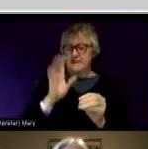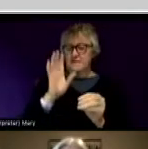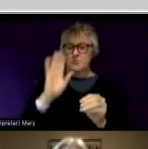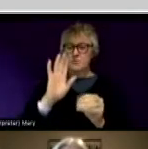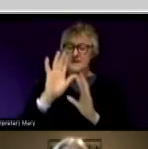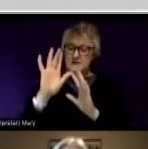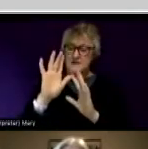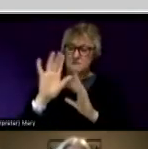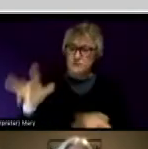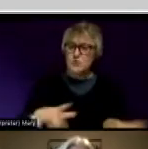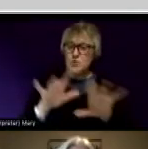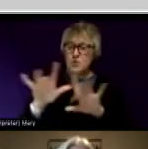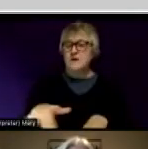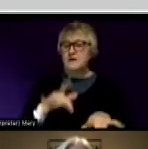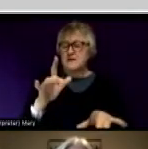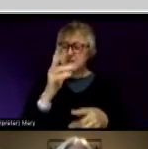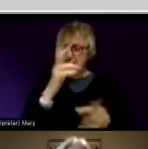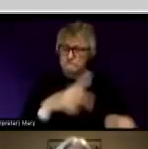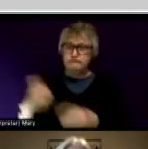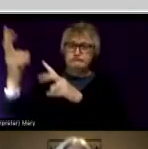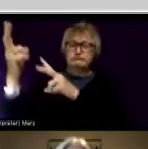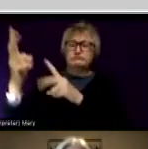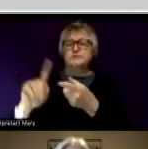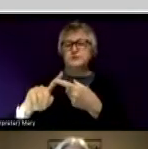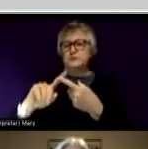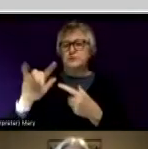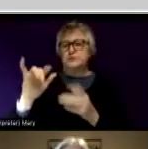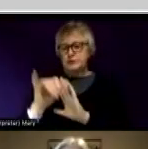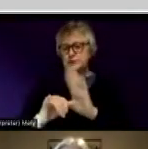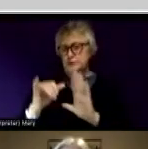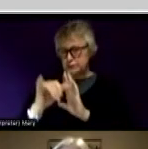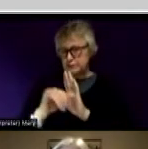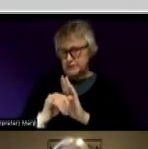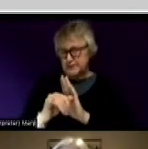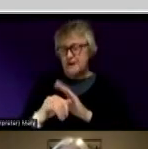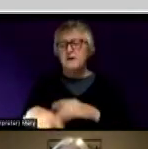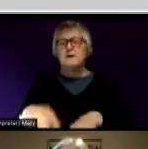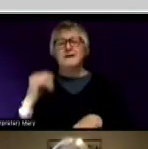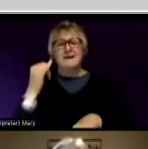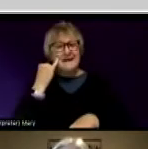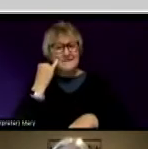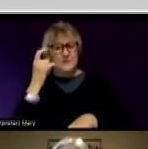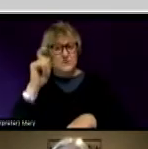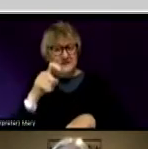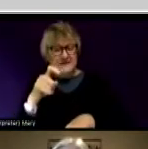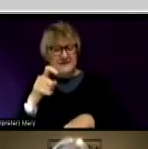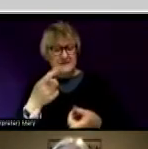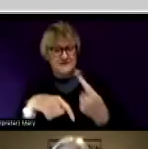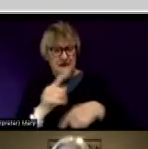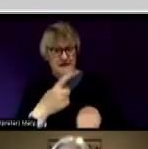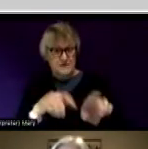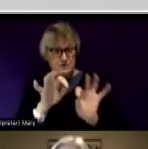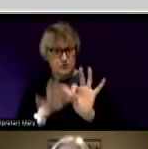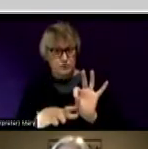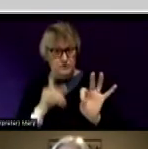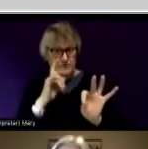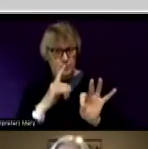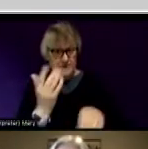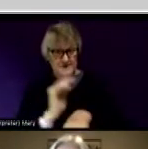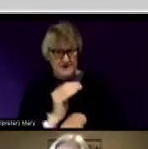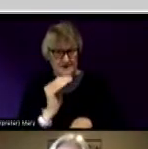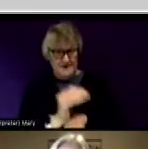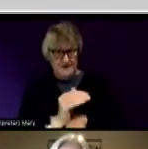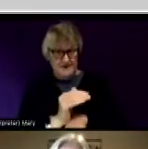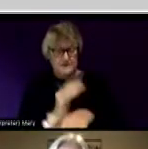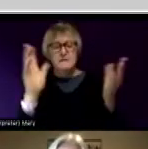button on your screen if you'd like to use that service. If you'd like to use the American Sign Language services that are available for this meeting, you'll need to click and pin